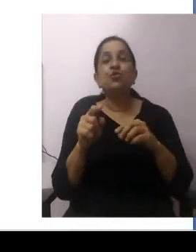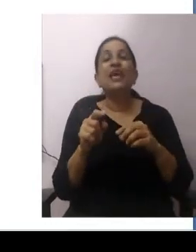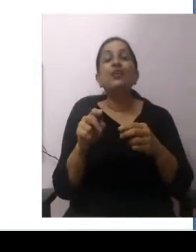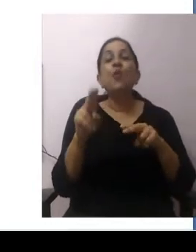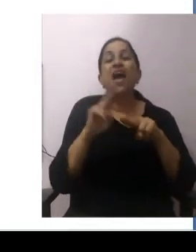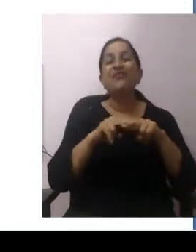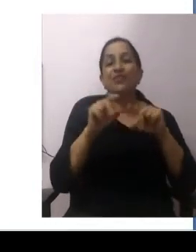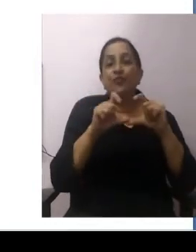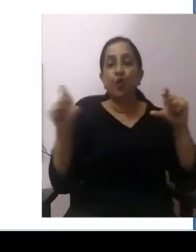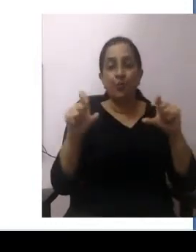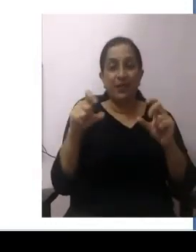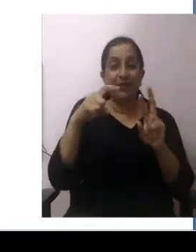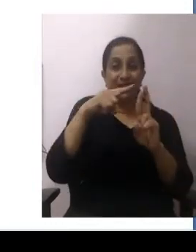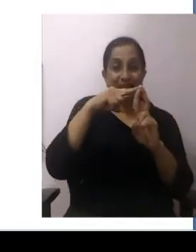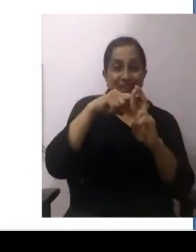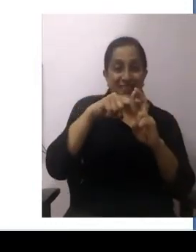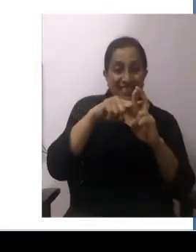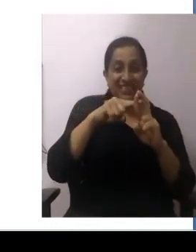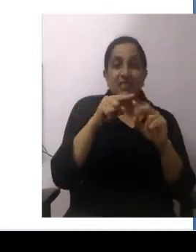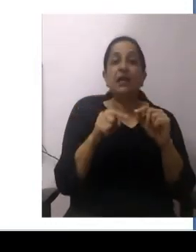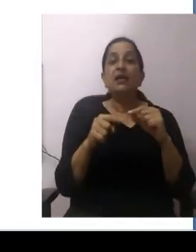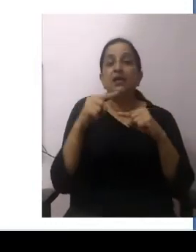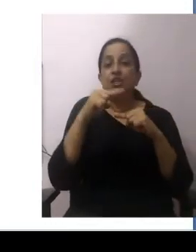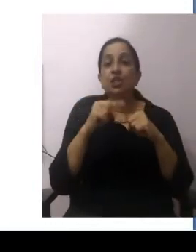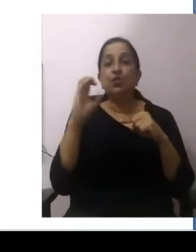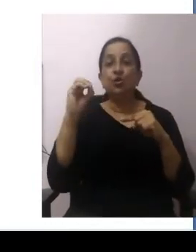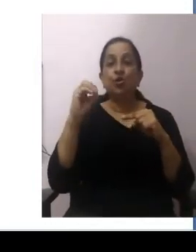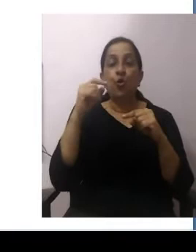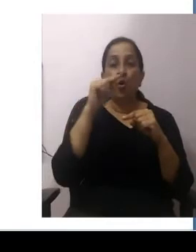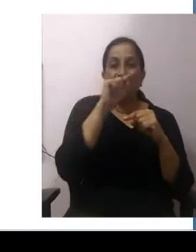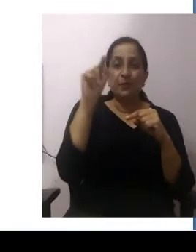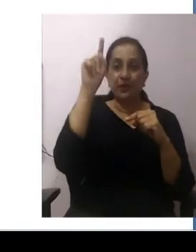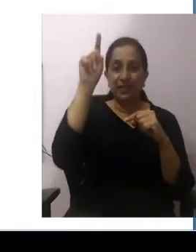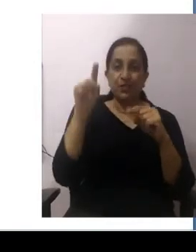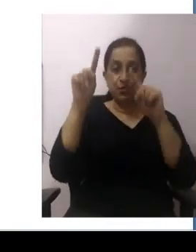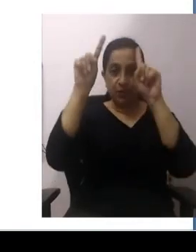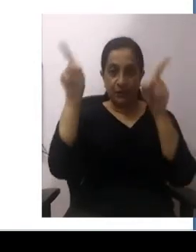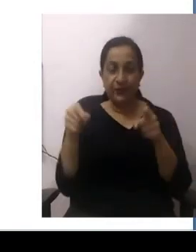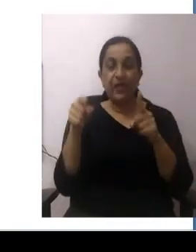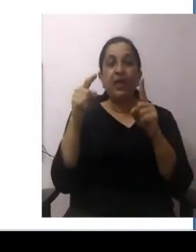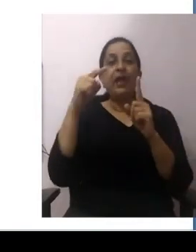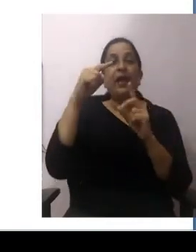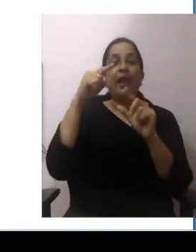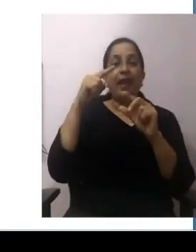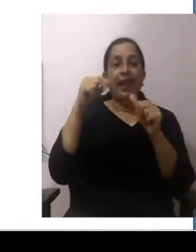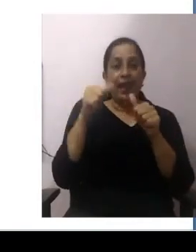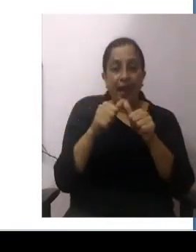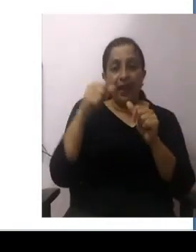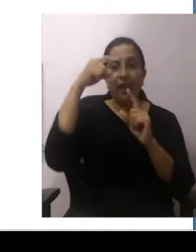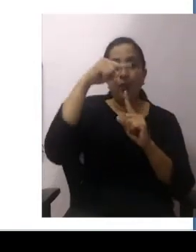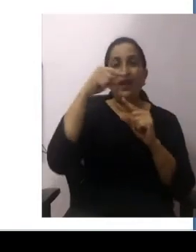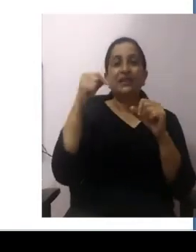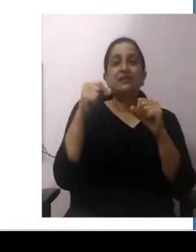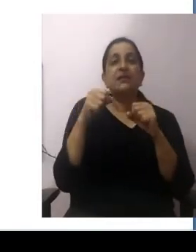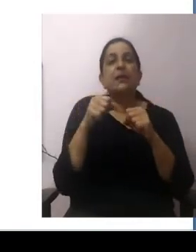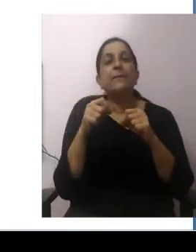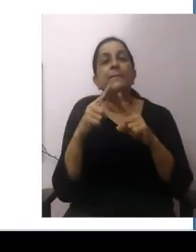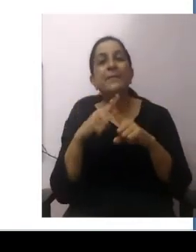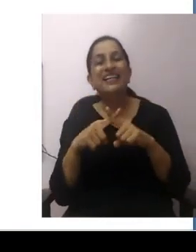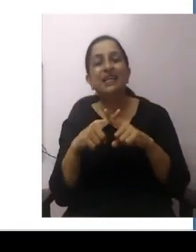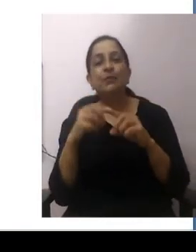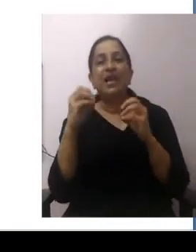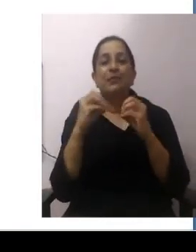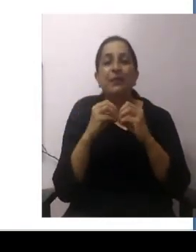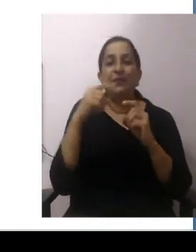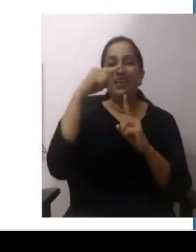formula, theta is equal to cos inverse of A vector A into vector B divided by AB. And